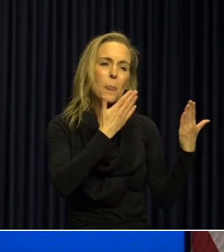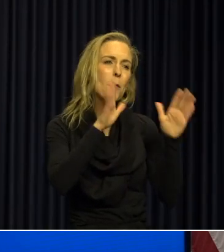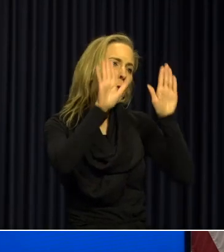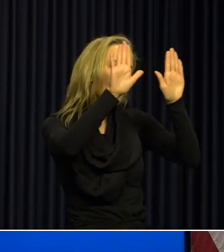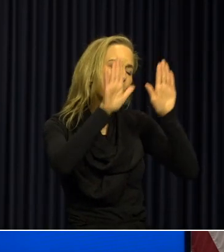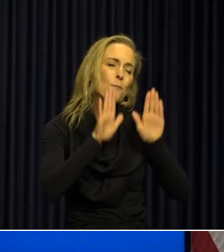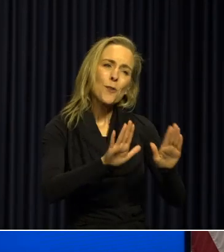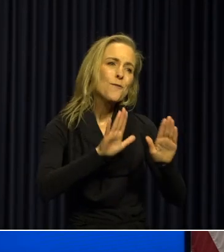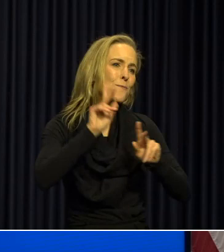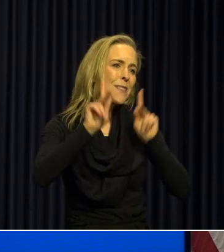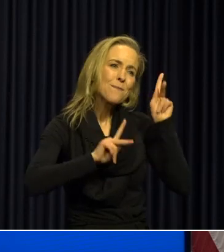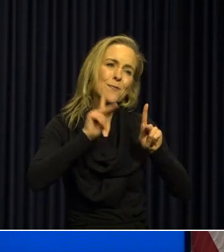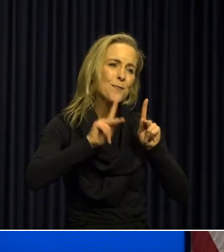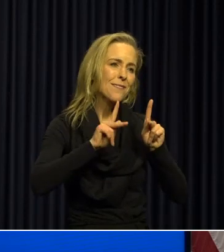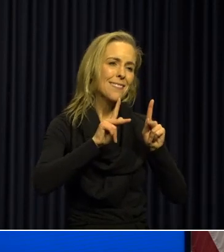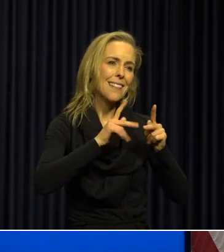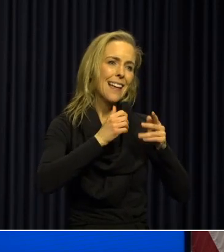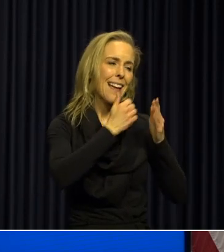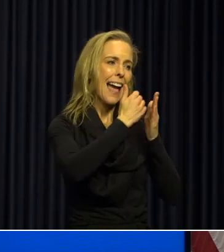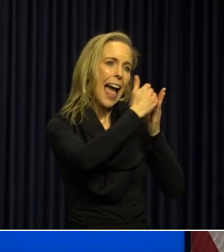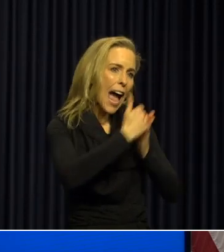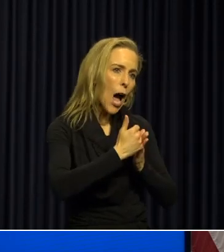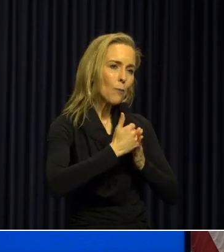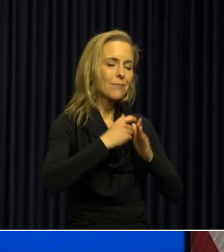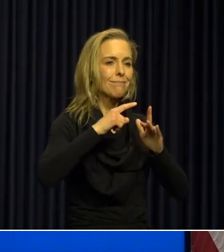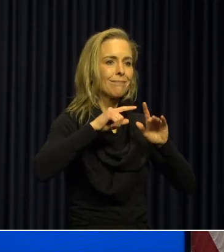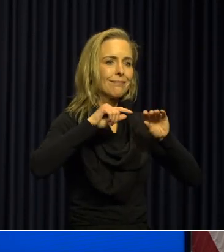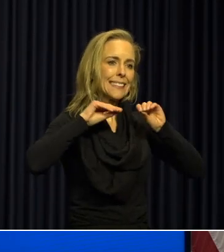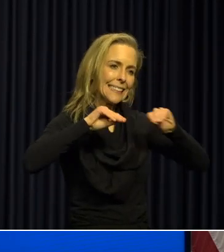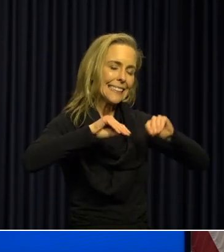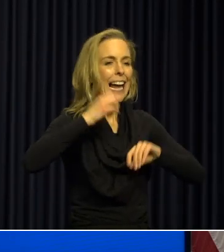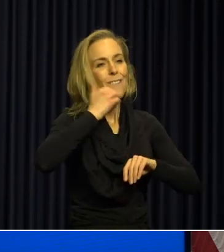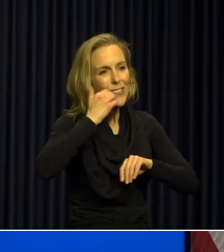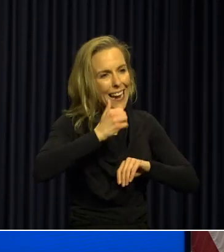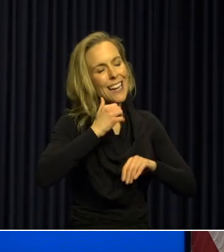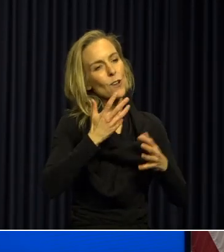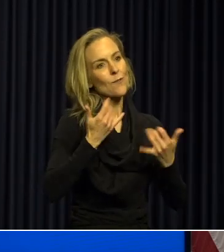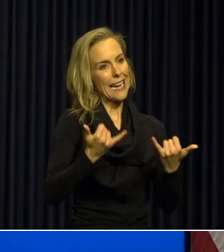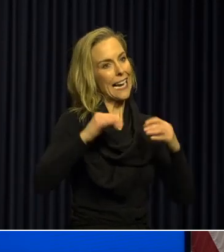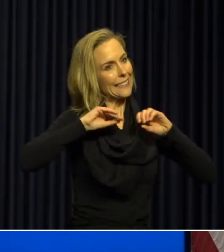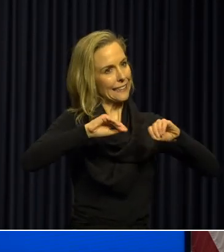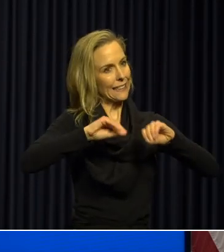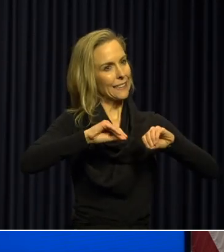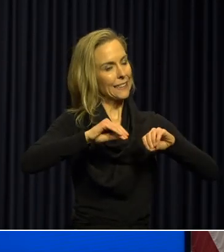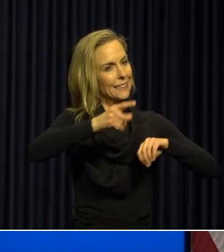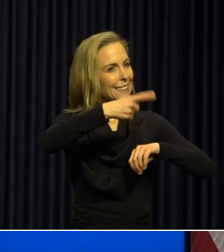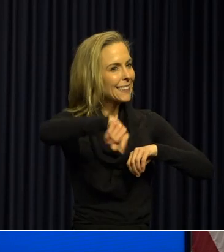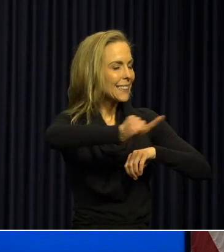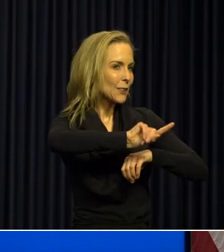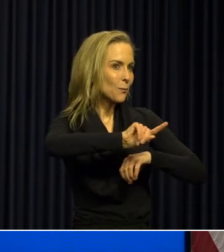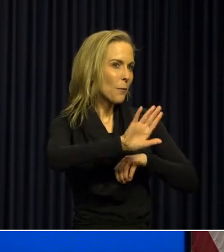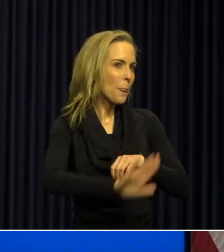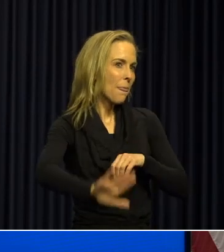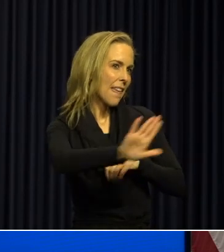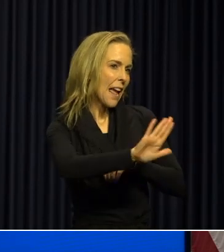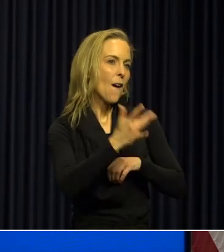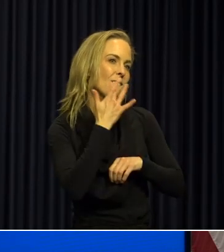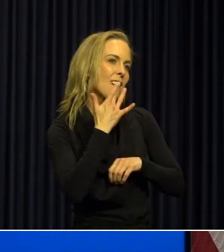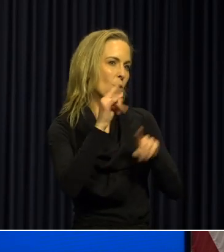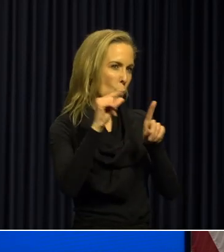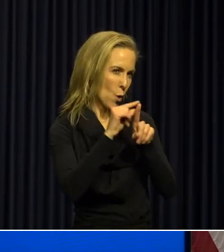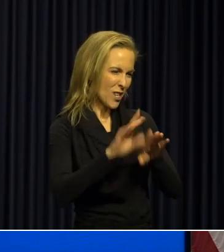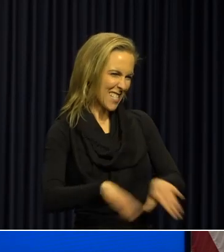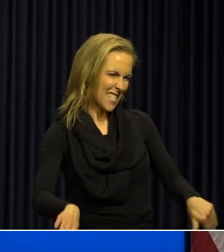great folks that help teach us every day. So today we wanted to teach them some of their favorite